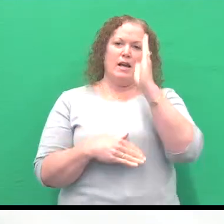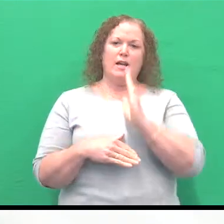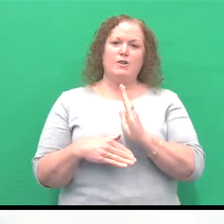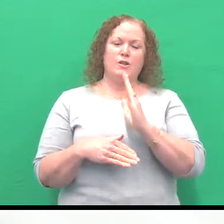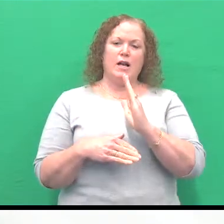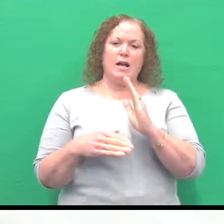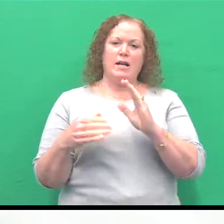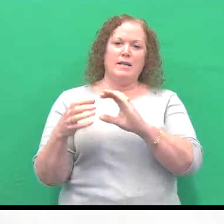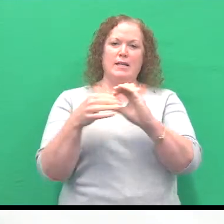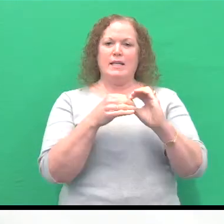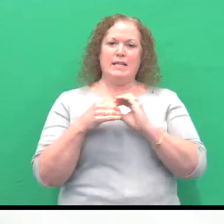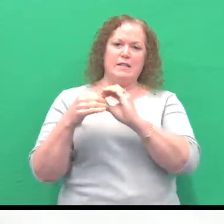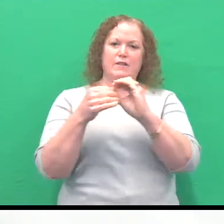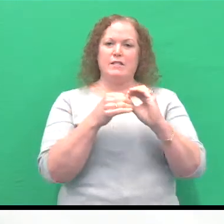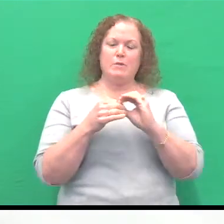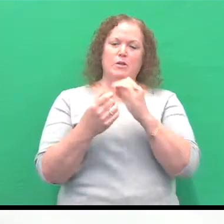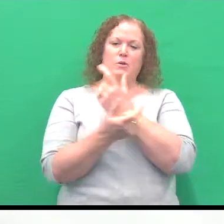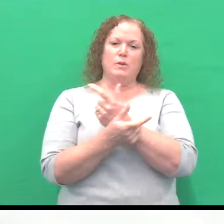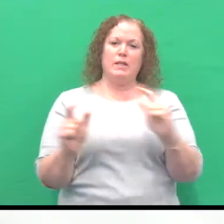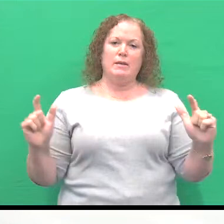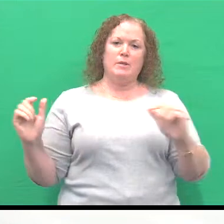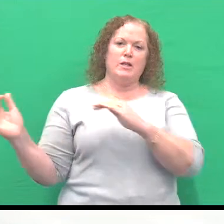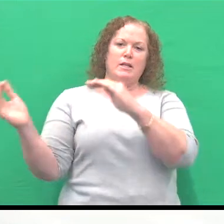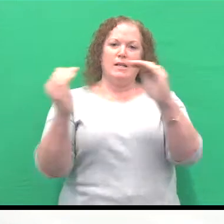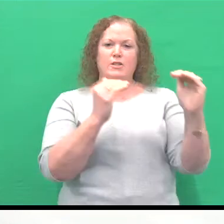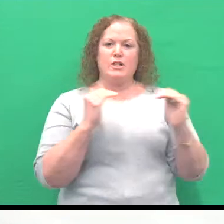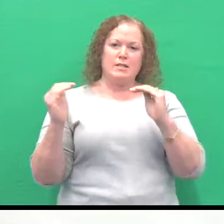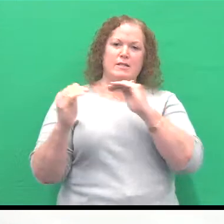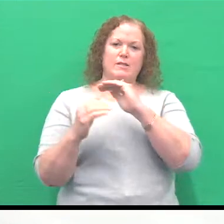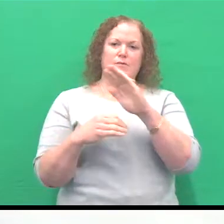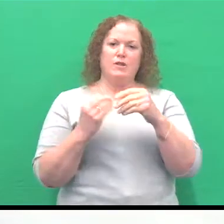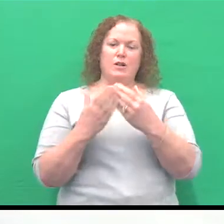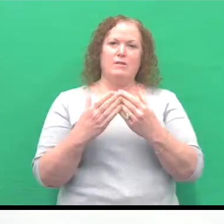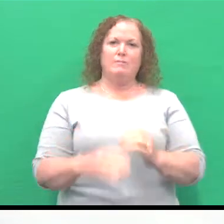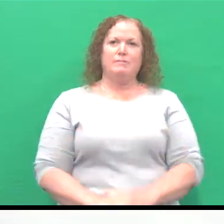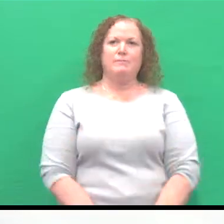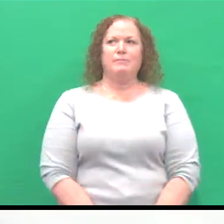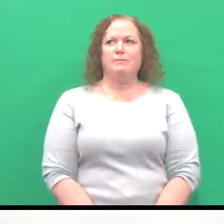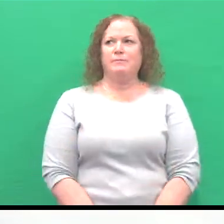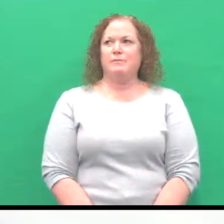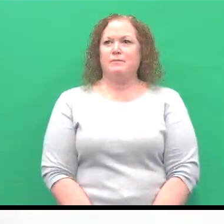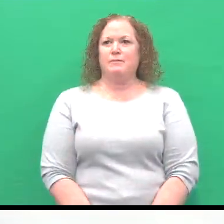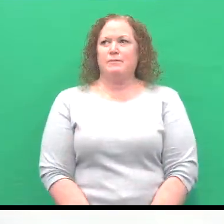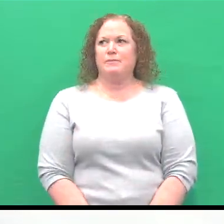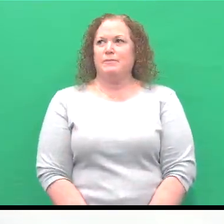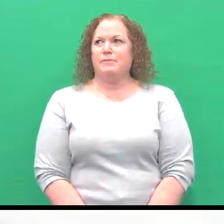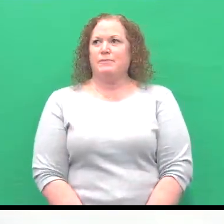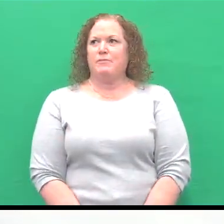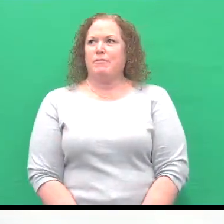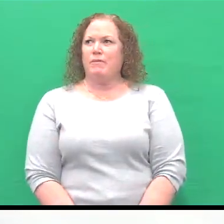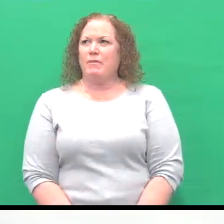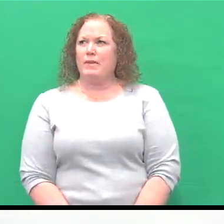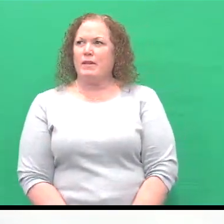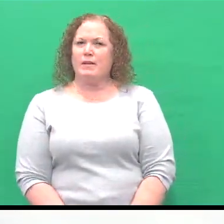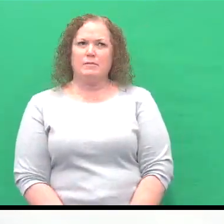under God, indivisible, with liberty and justice for all. Thank you. You may now be seated.